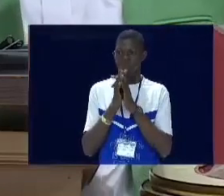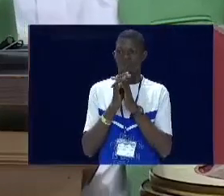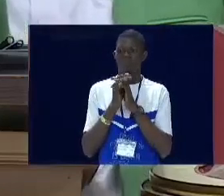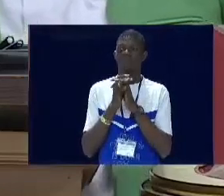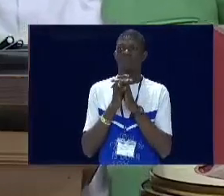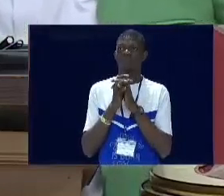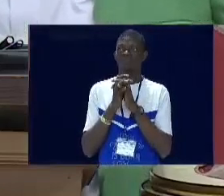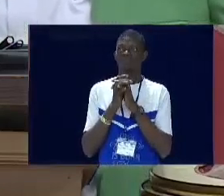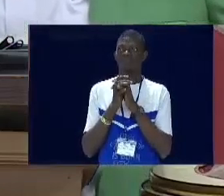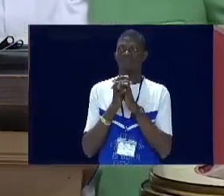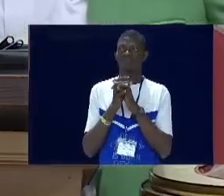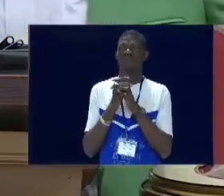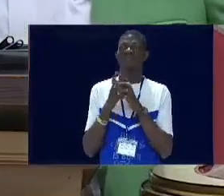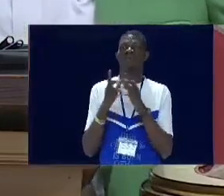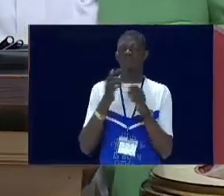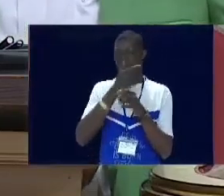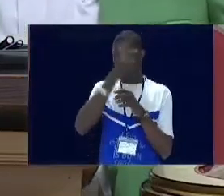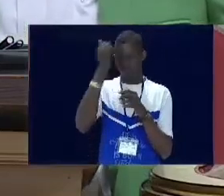because he was